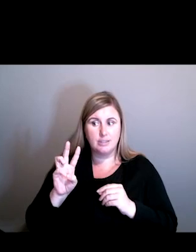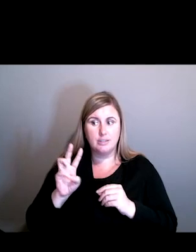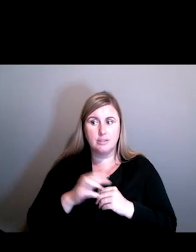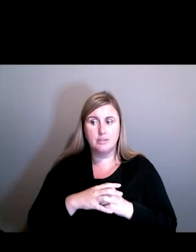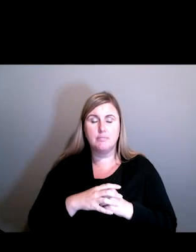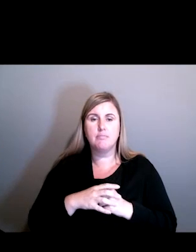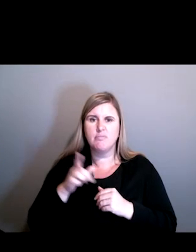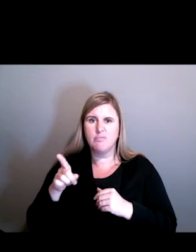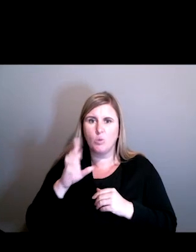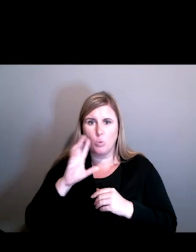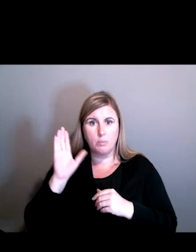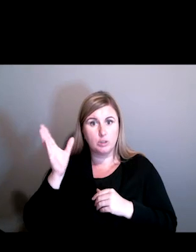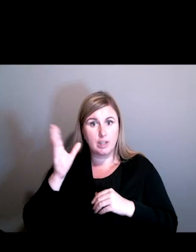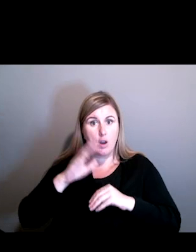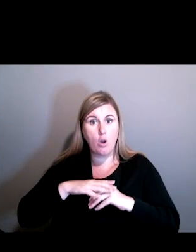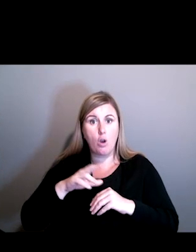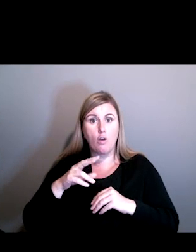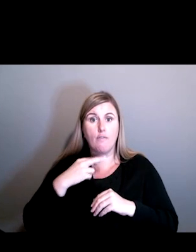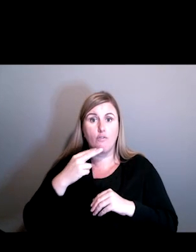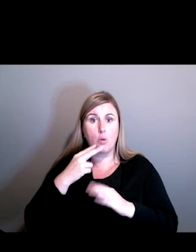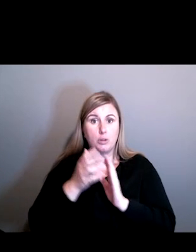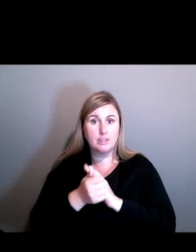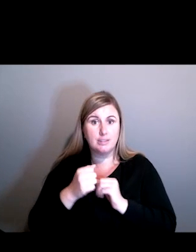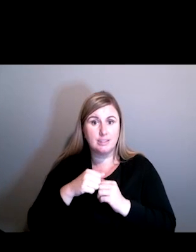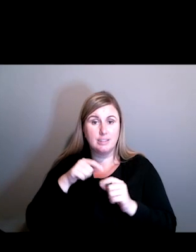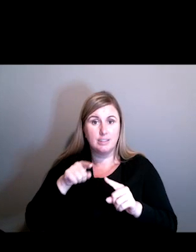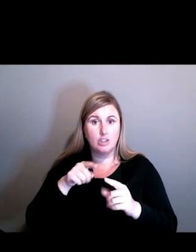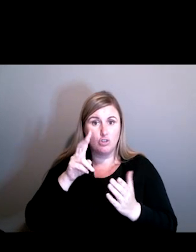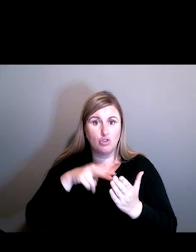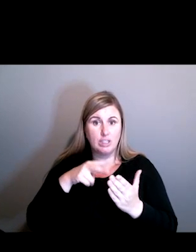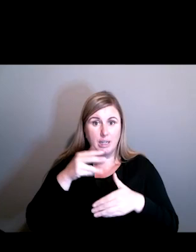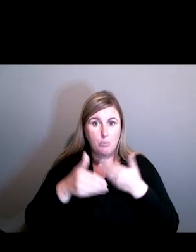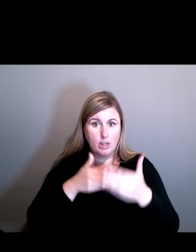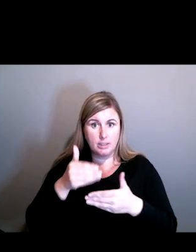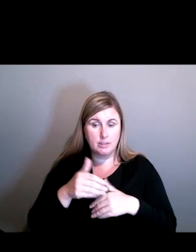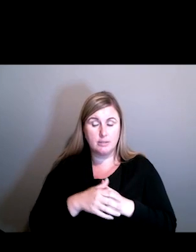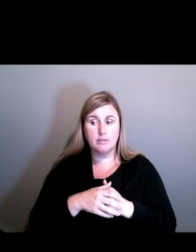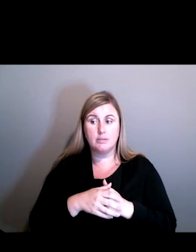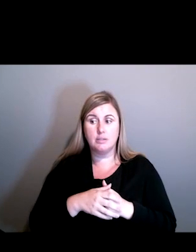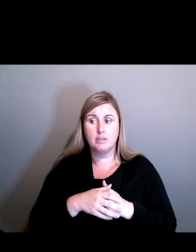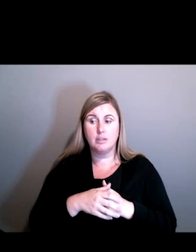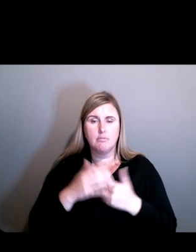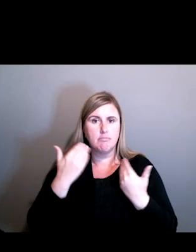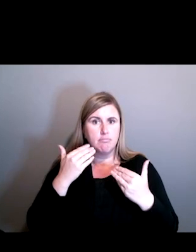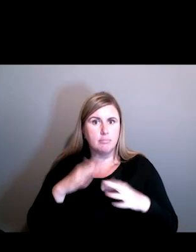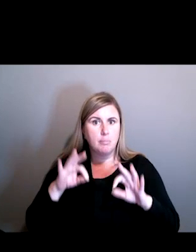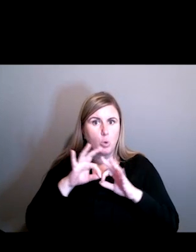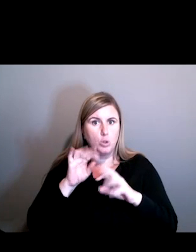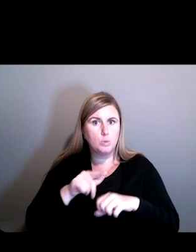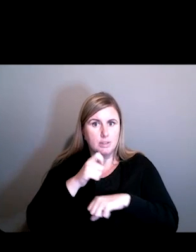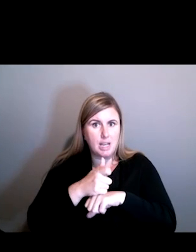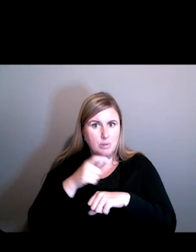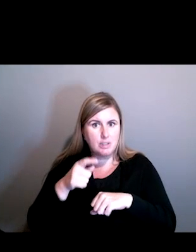Session 36, Amiris DePuglia is presenting on the role of verbal skills in the reading process. It's